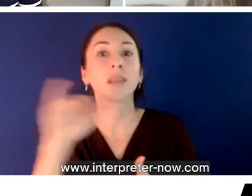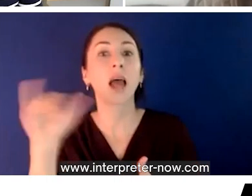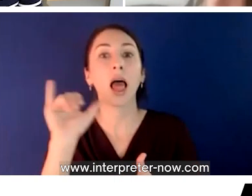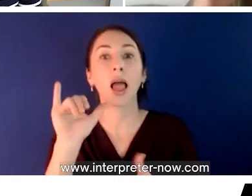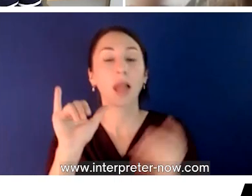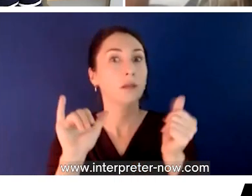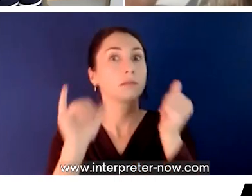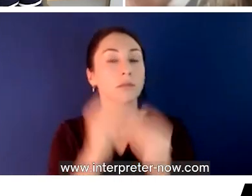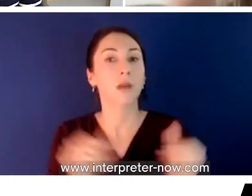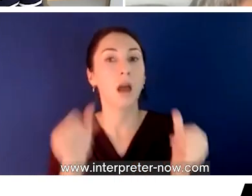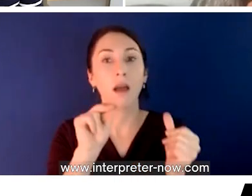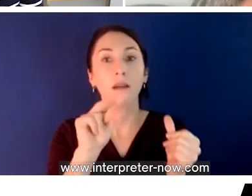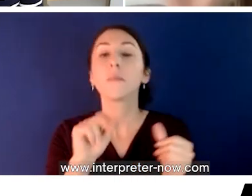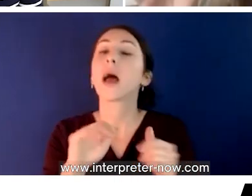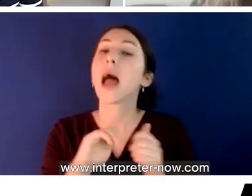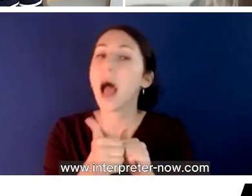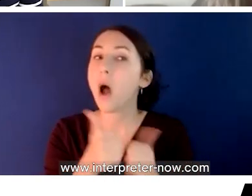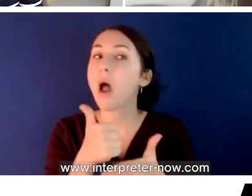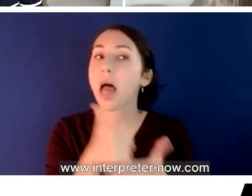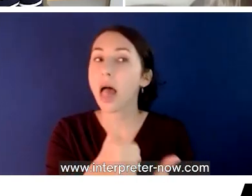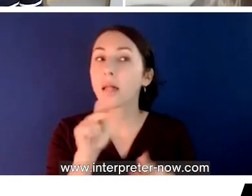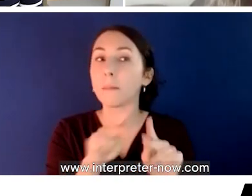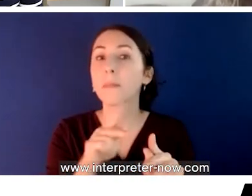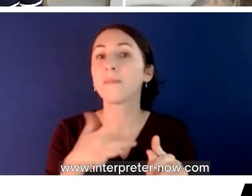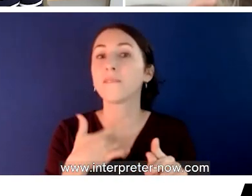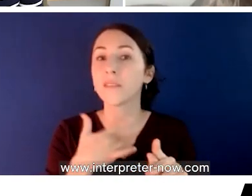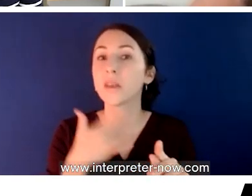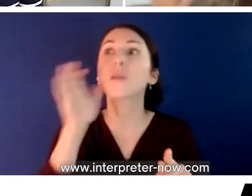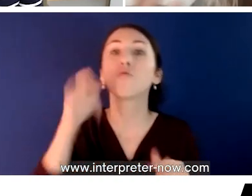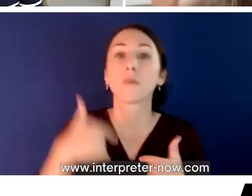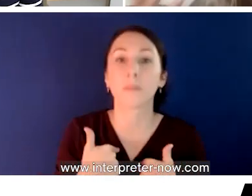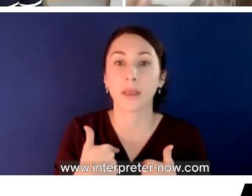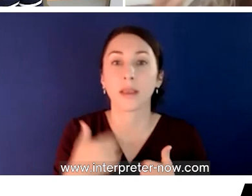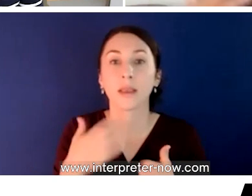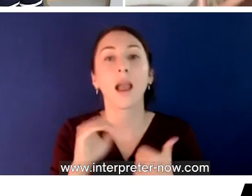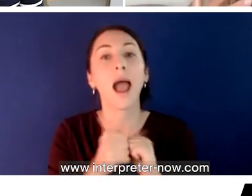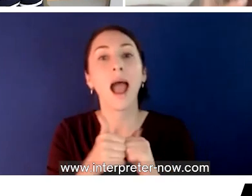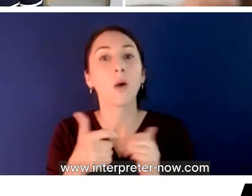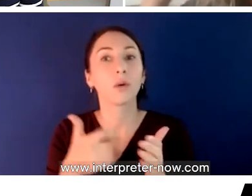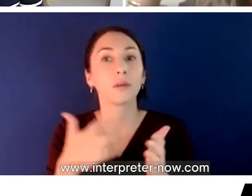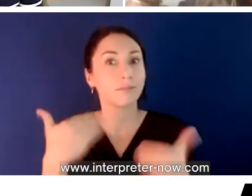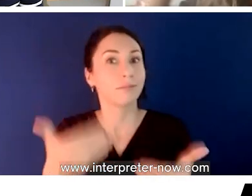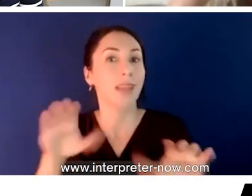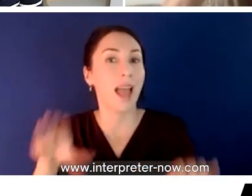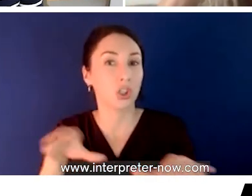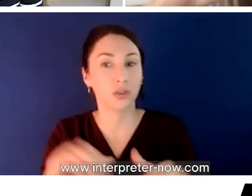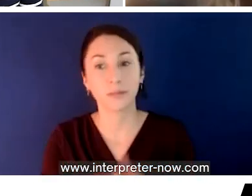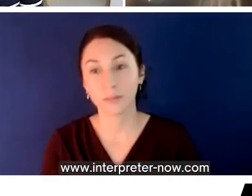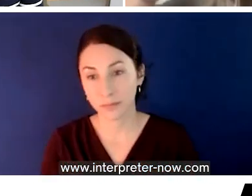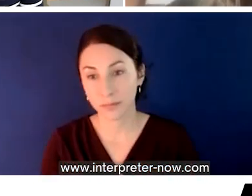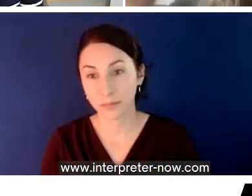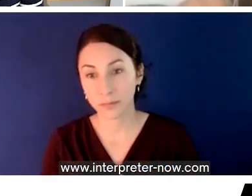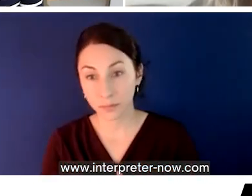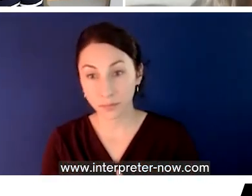again, like it's a long-term play, right? These are not silver bullets, but it's the like, how do you help employees feel heard? How would you hear employees